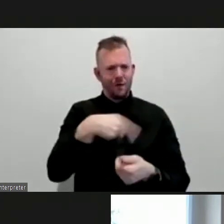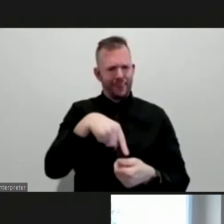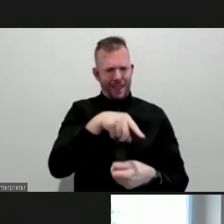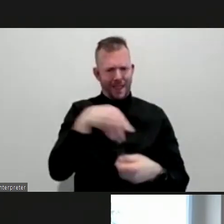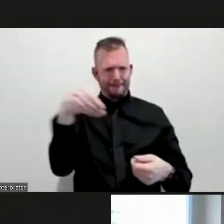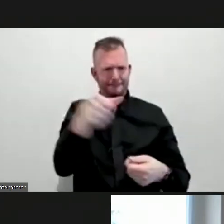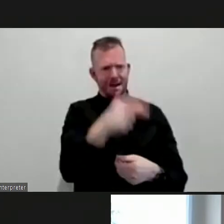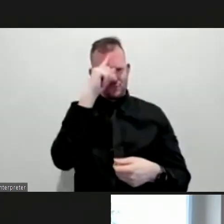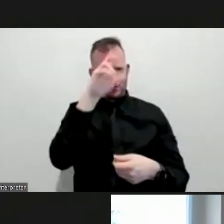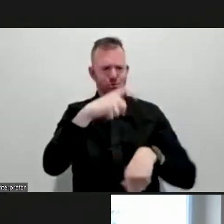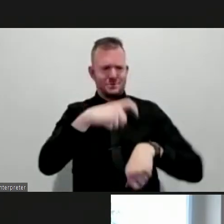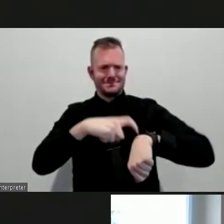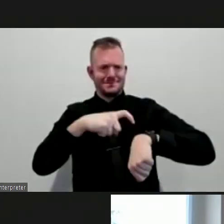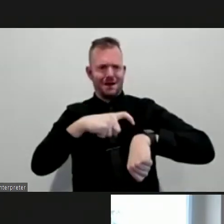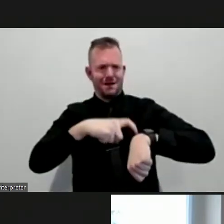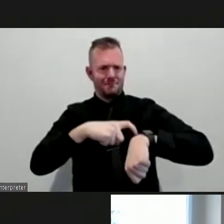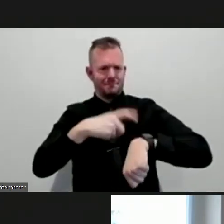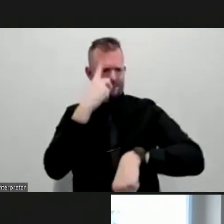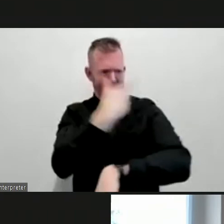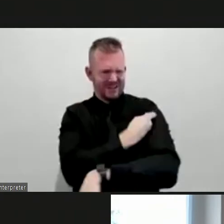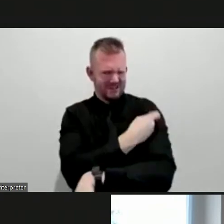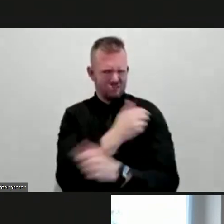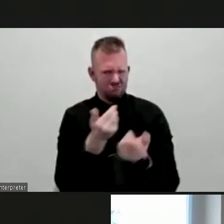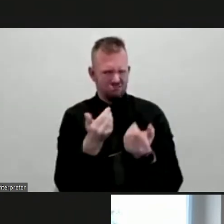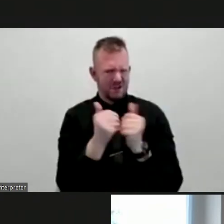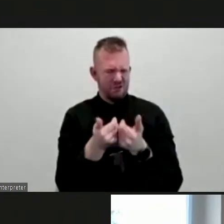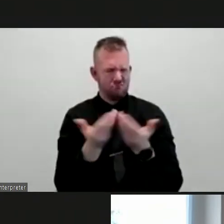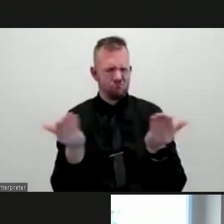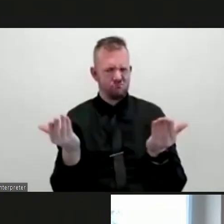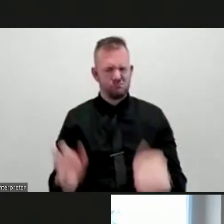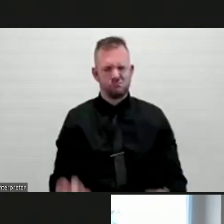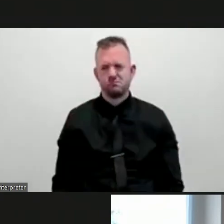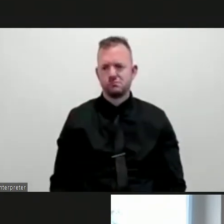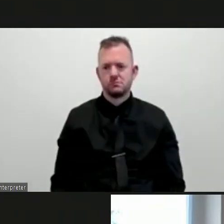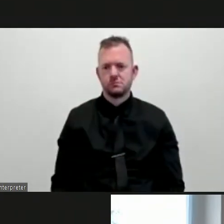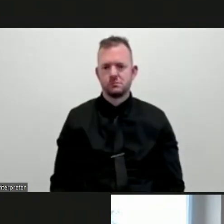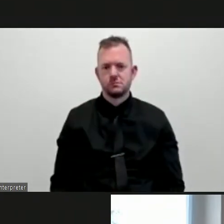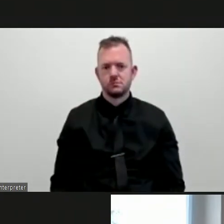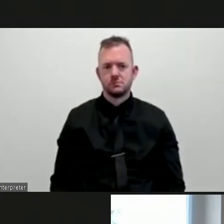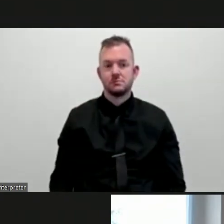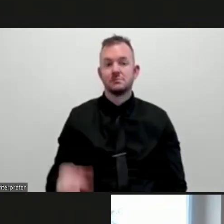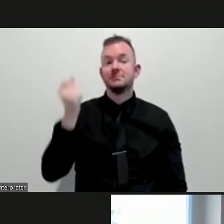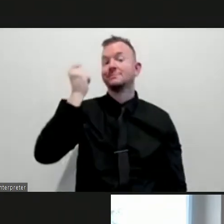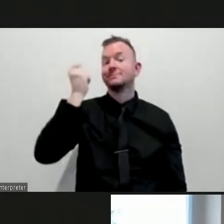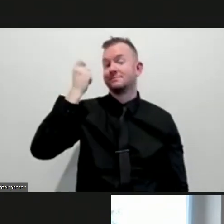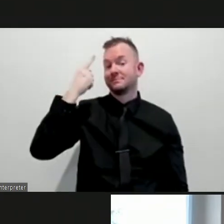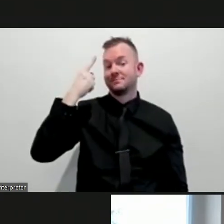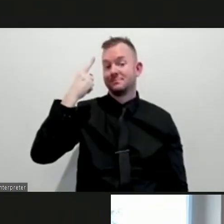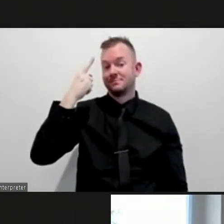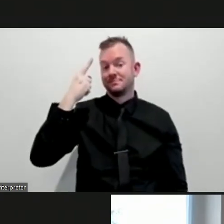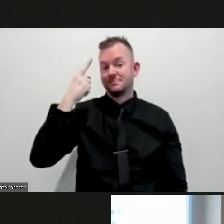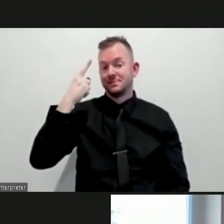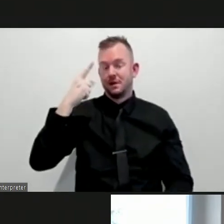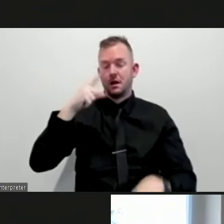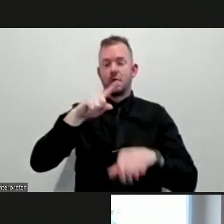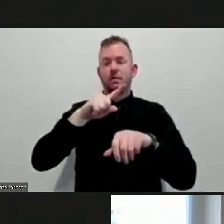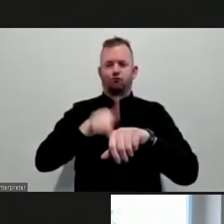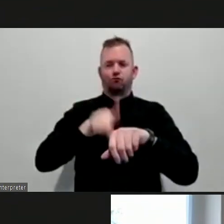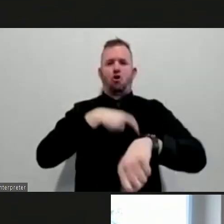care facility program, that was a federal program. So Walgreens and CVS were compensated for that. But